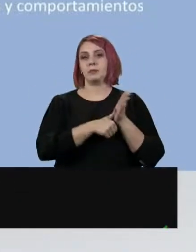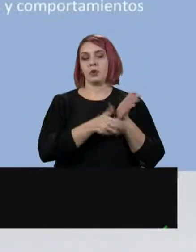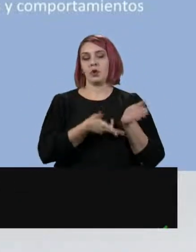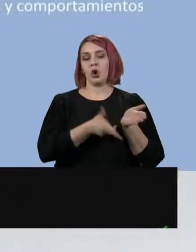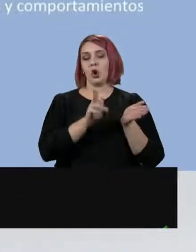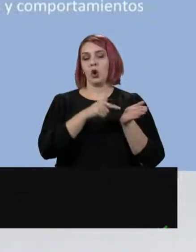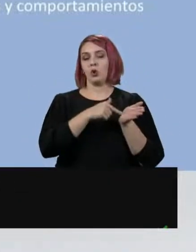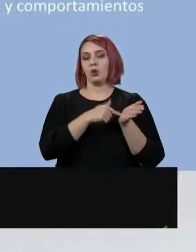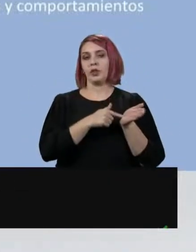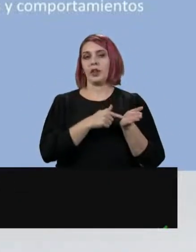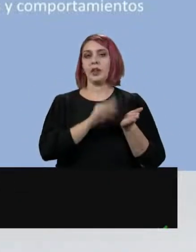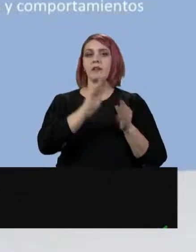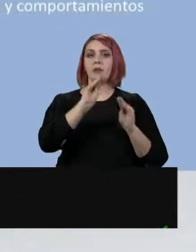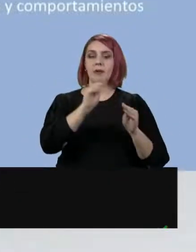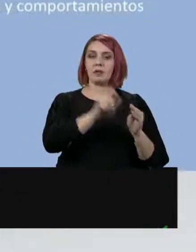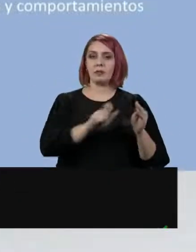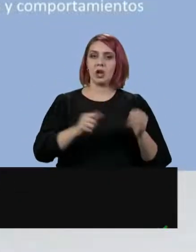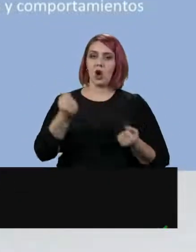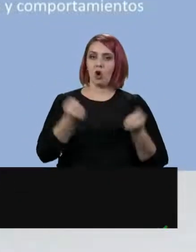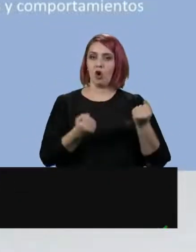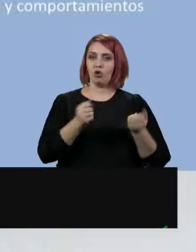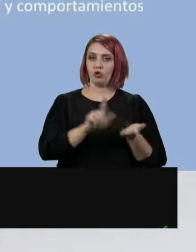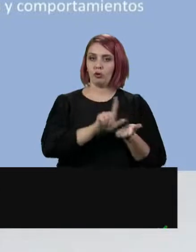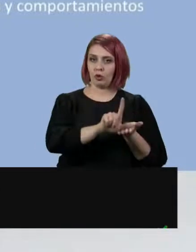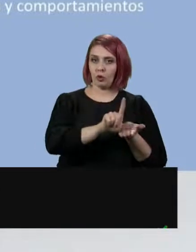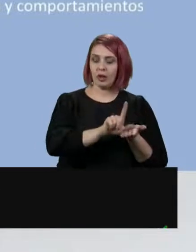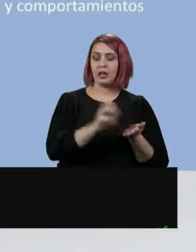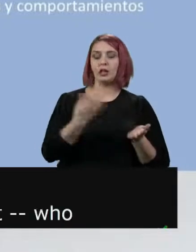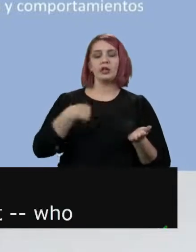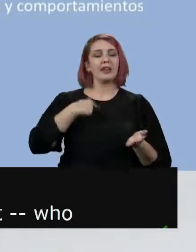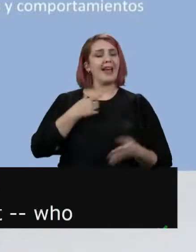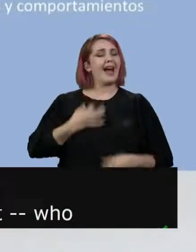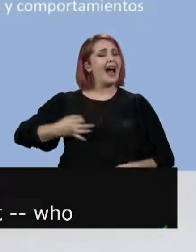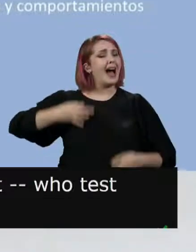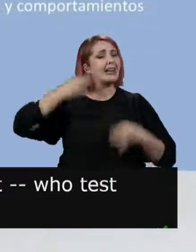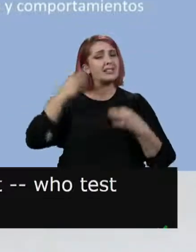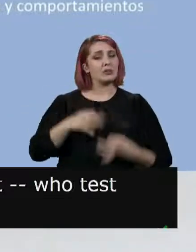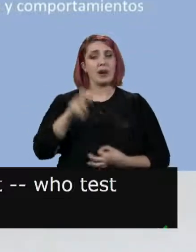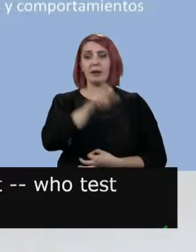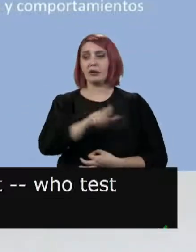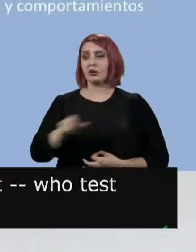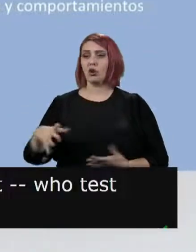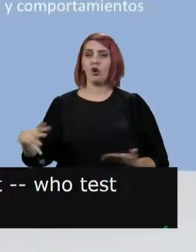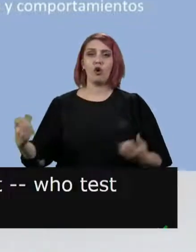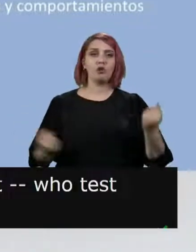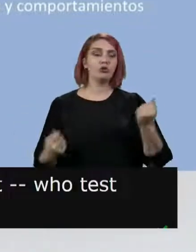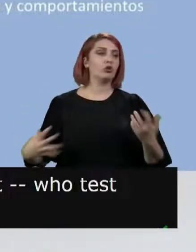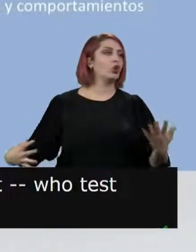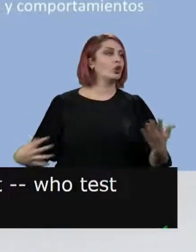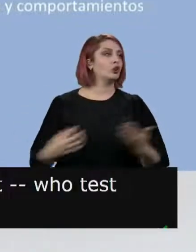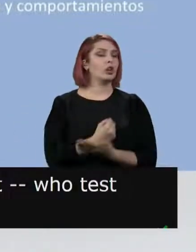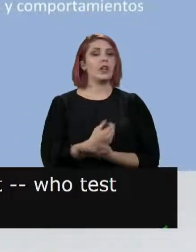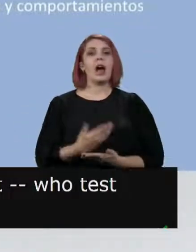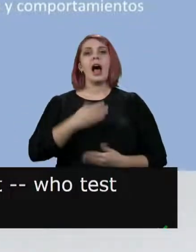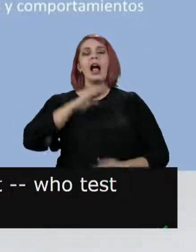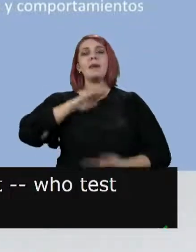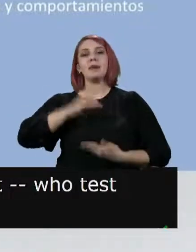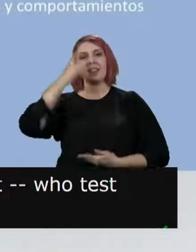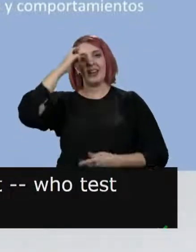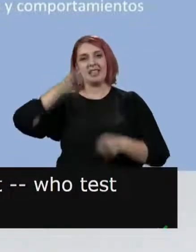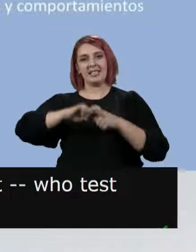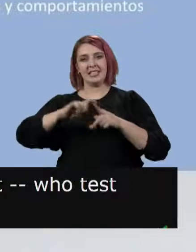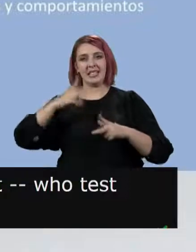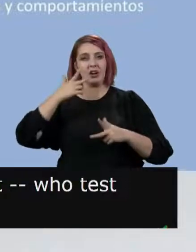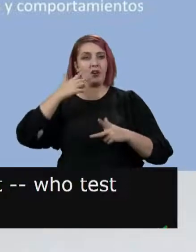we're the ones who who test drivers and award driving license. So each driver has to